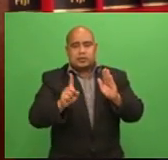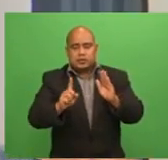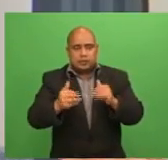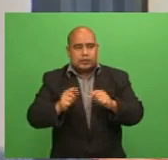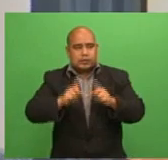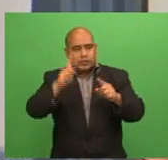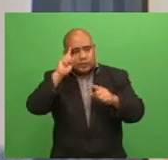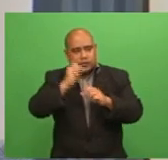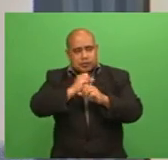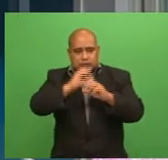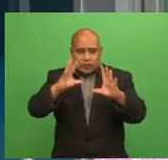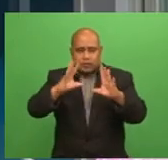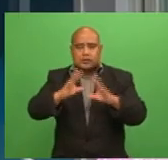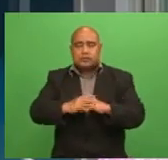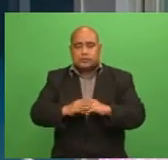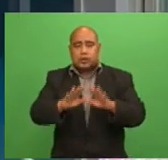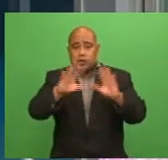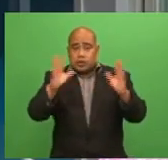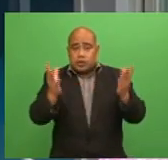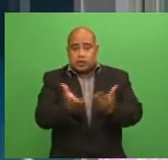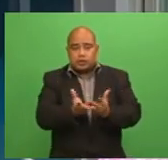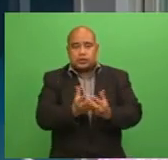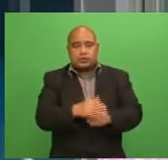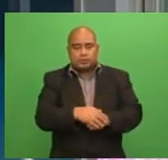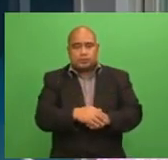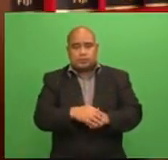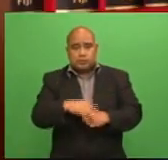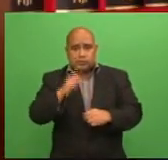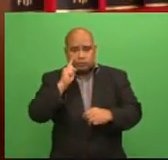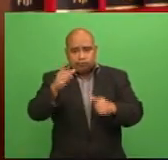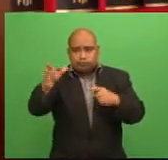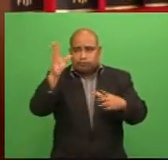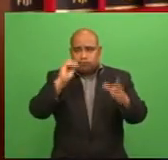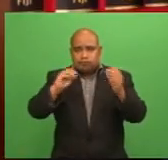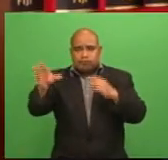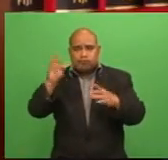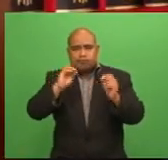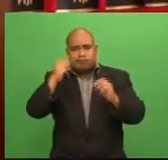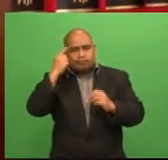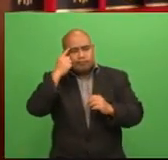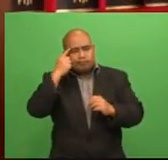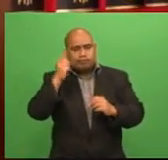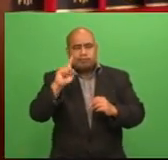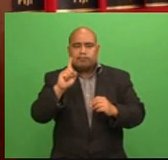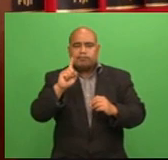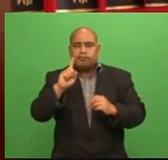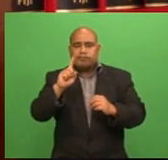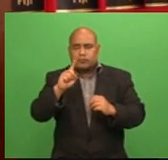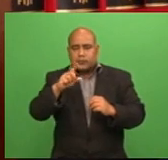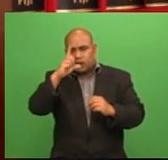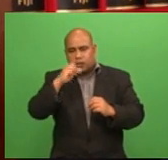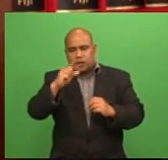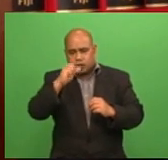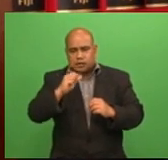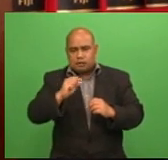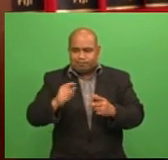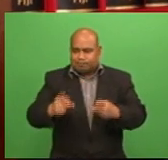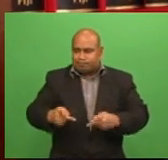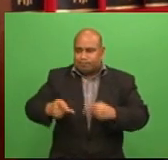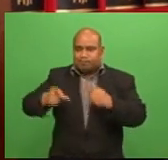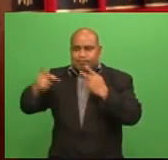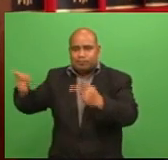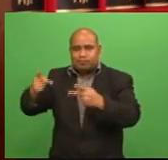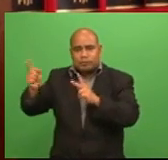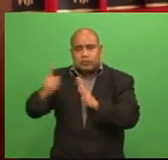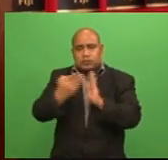world. There's also a think tank exercise going on in respect of what measures can be put in place, and the suggestions will go across to the Ministry of